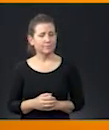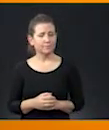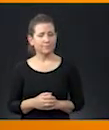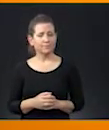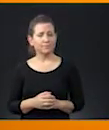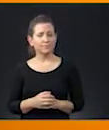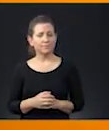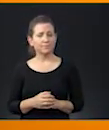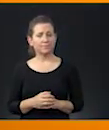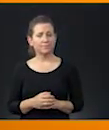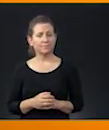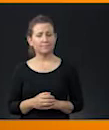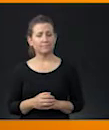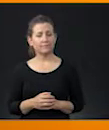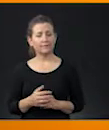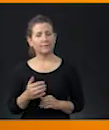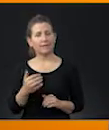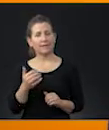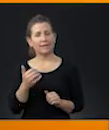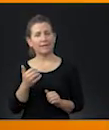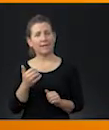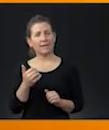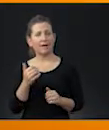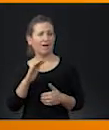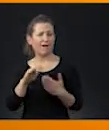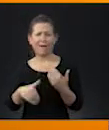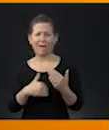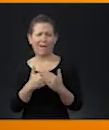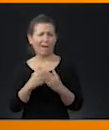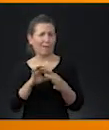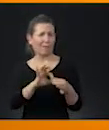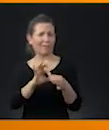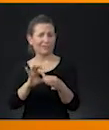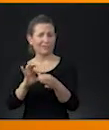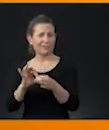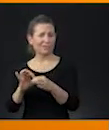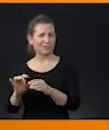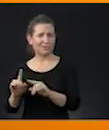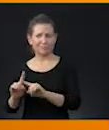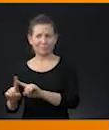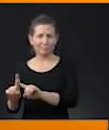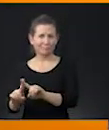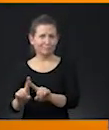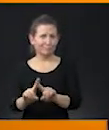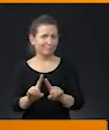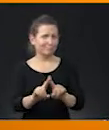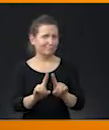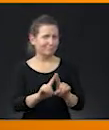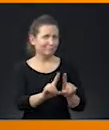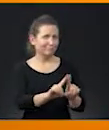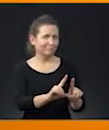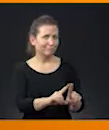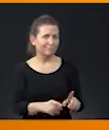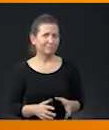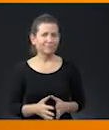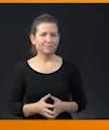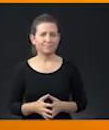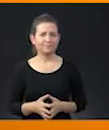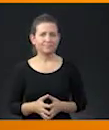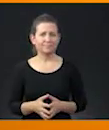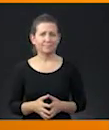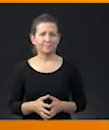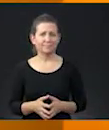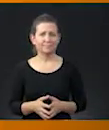Some people I've met, they help me, and I help them. Some every relationship. eat me flint.